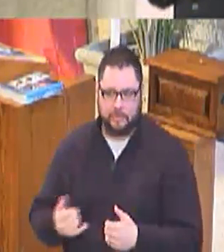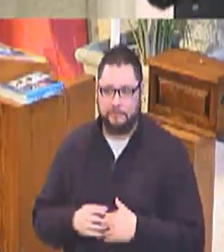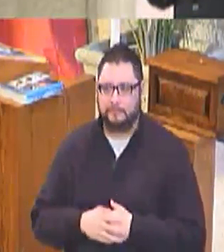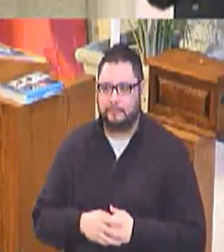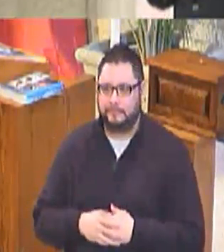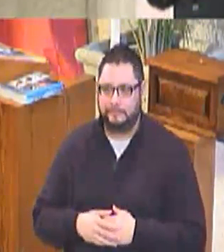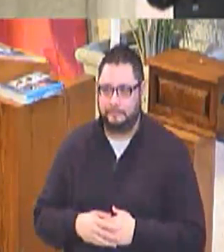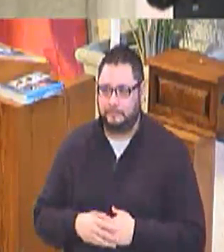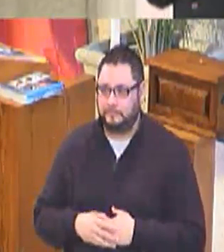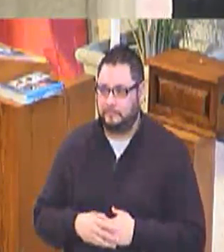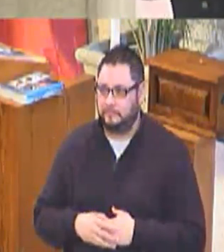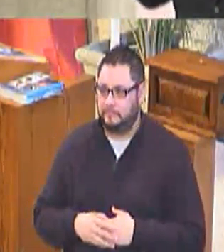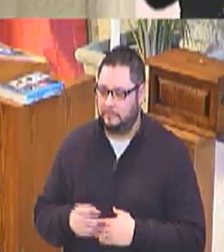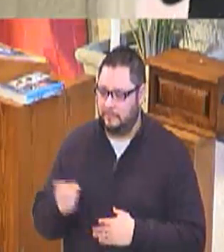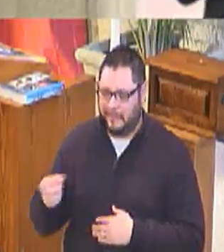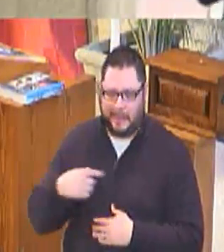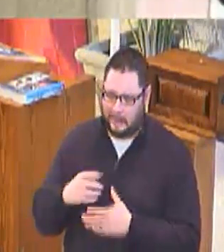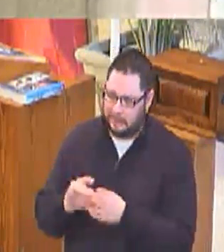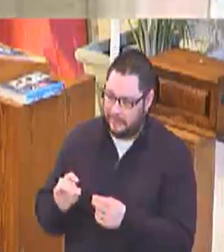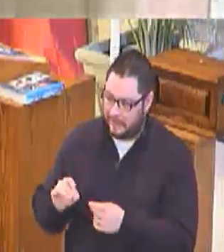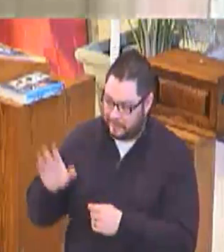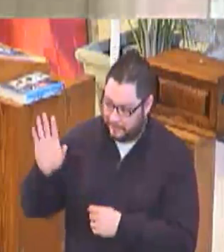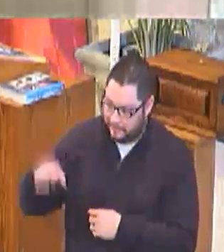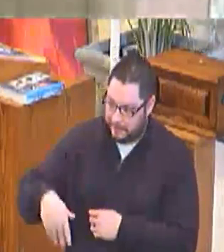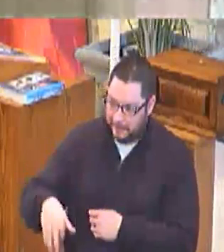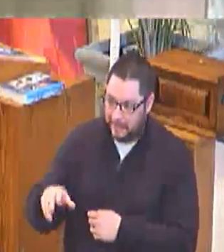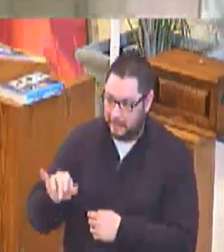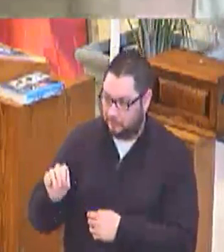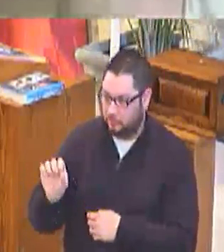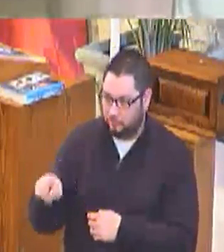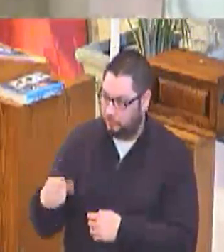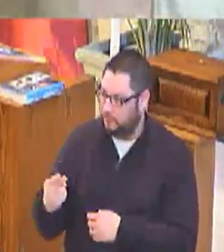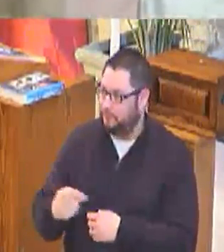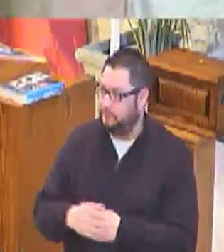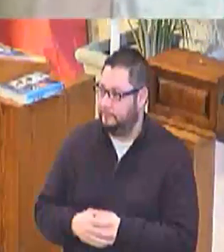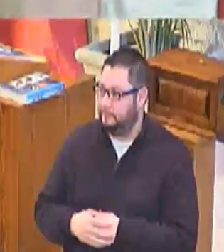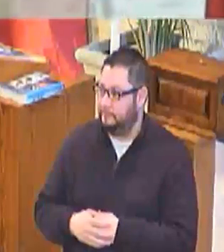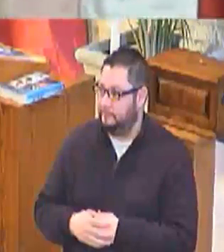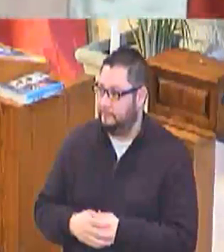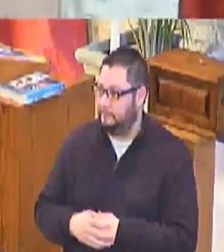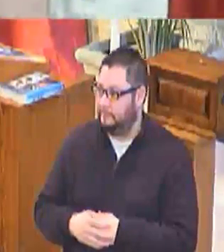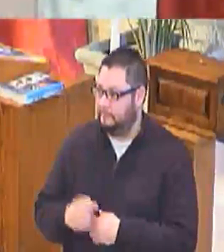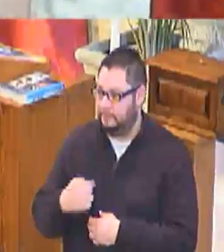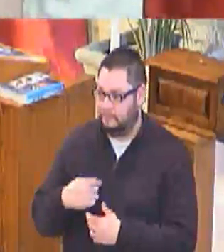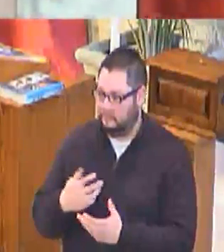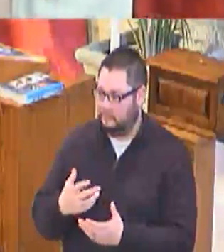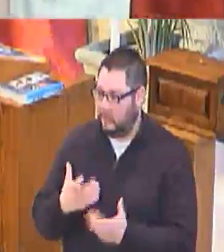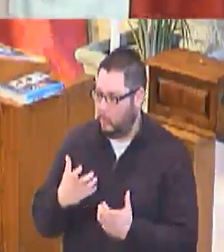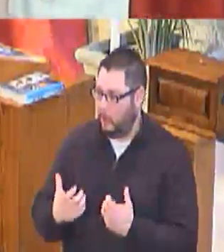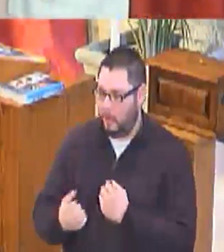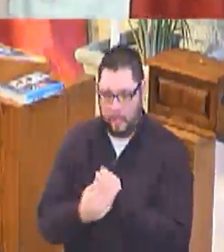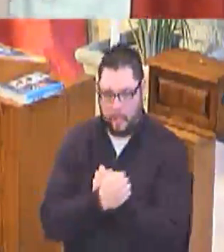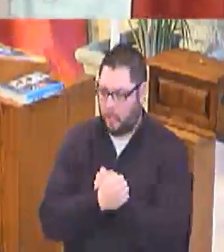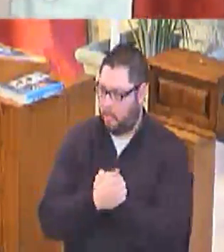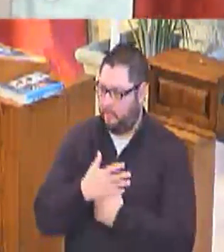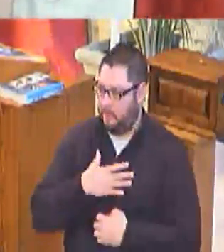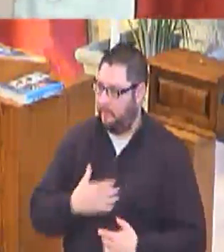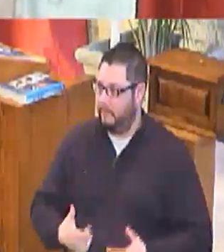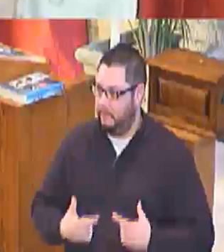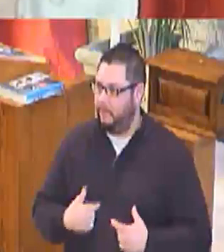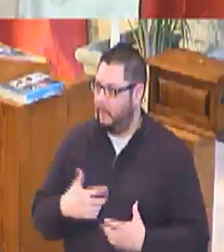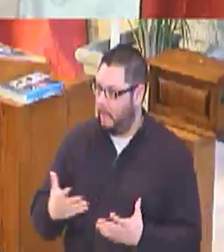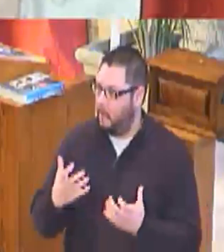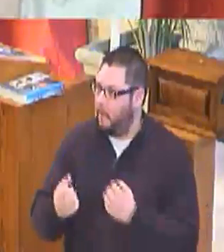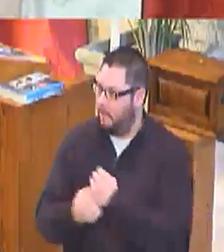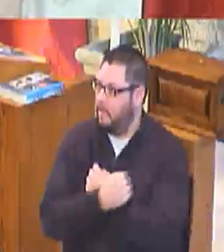a wonderful sponsor. And I was telling him, I said, hey, Joseph, I want love in my life. I want love